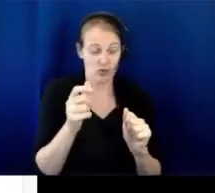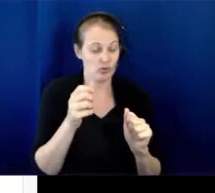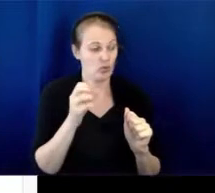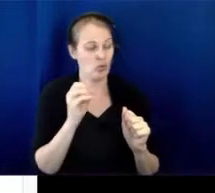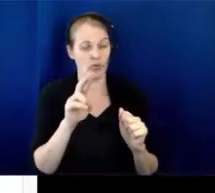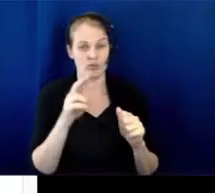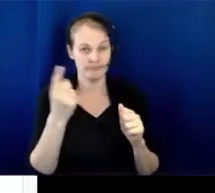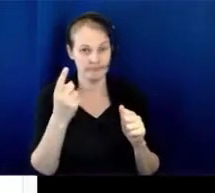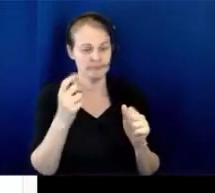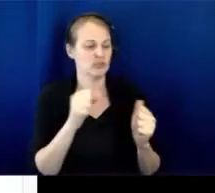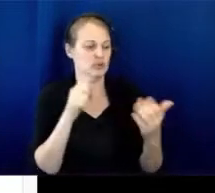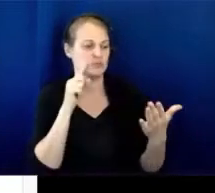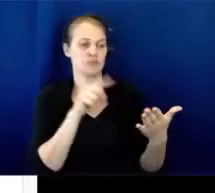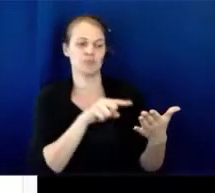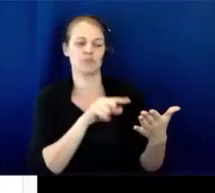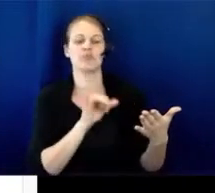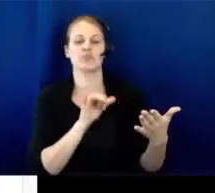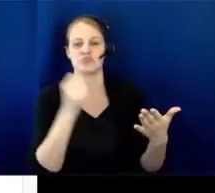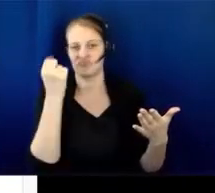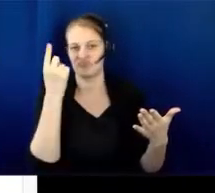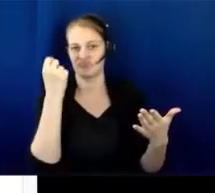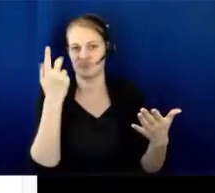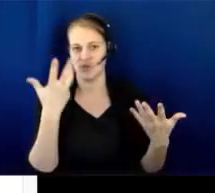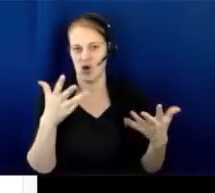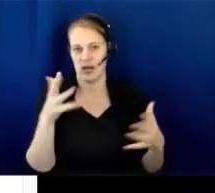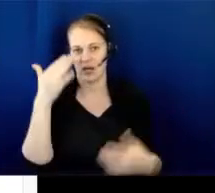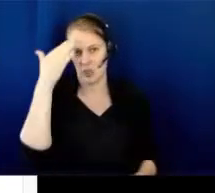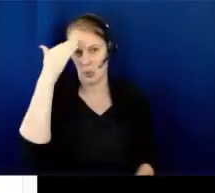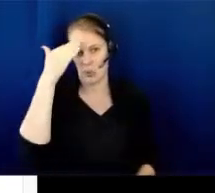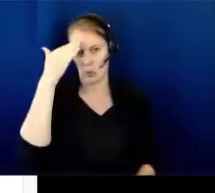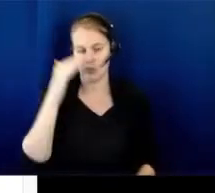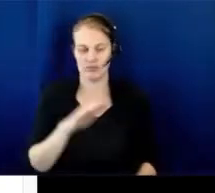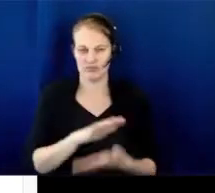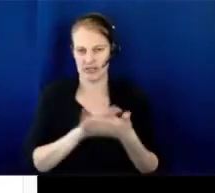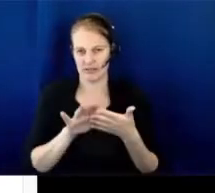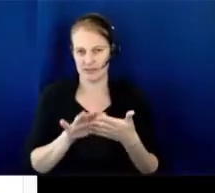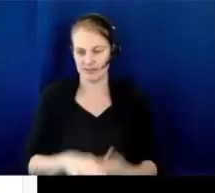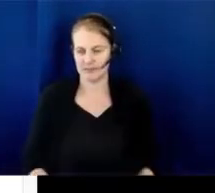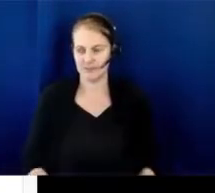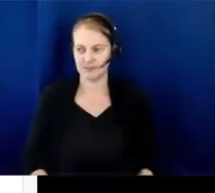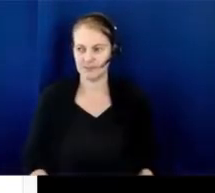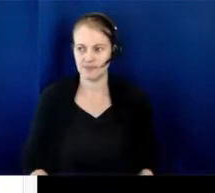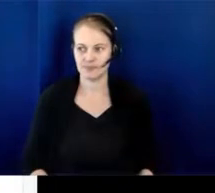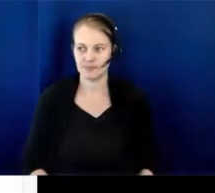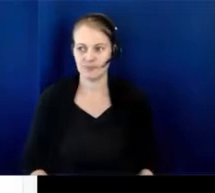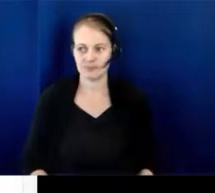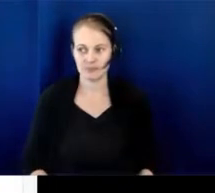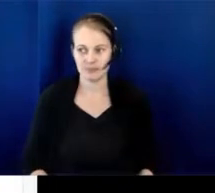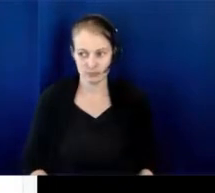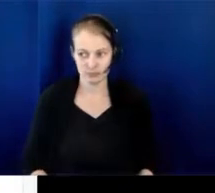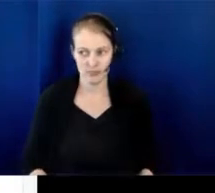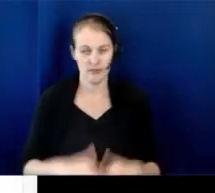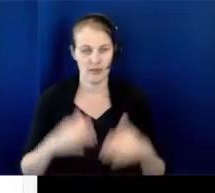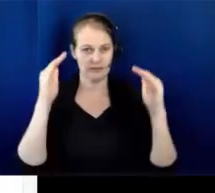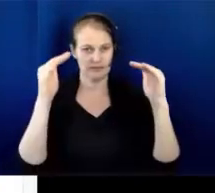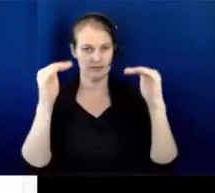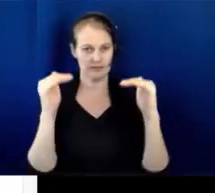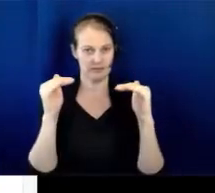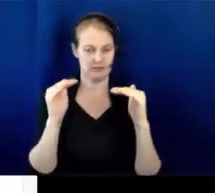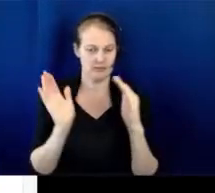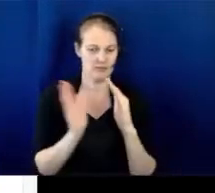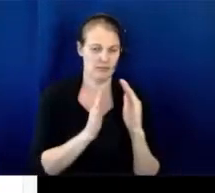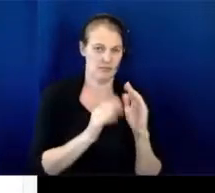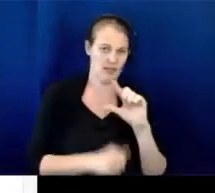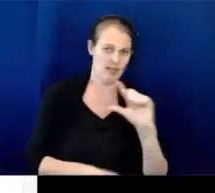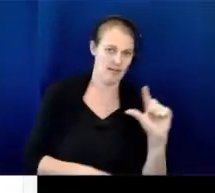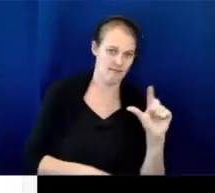do so, which is really kind of a nice process. As we continue down the screen, I'm going to go to the big white